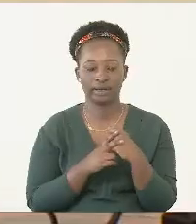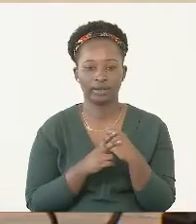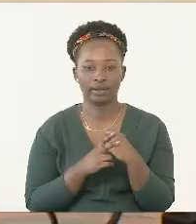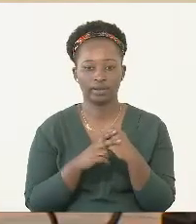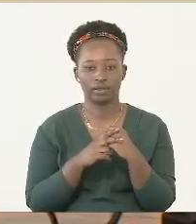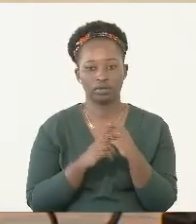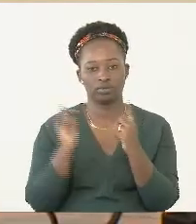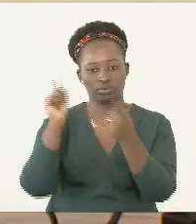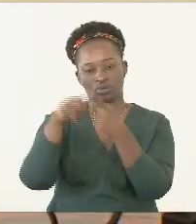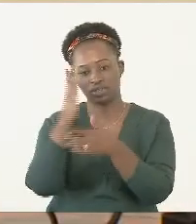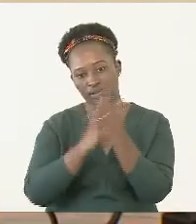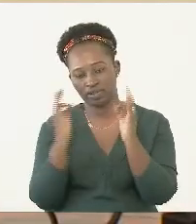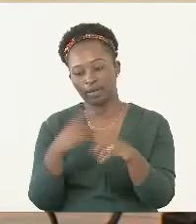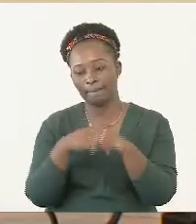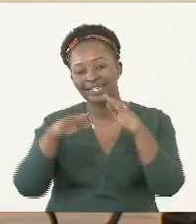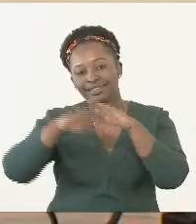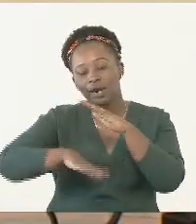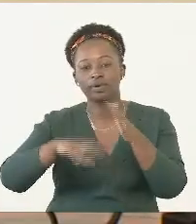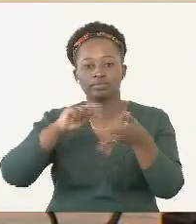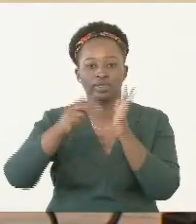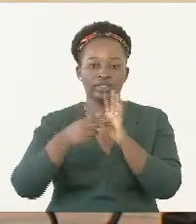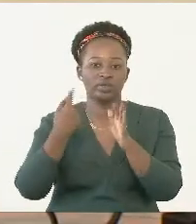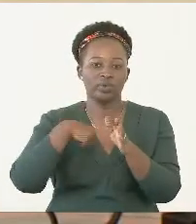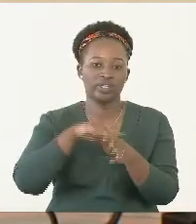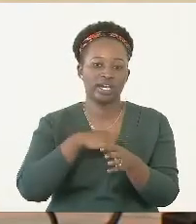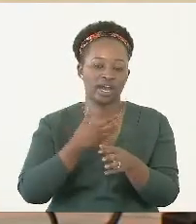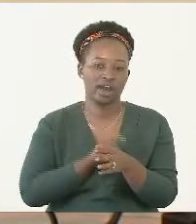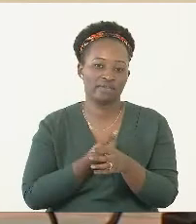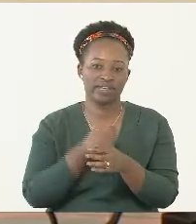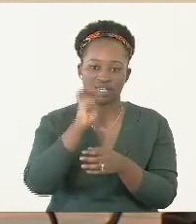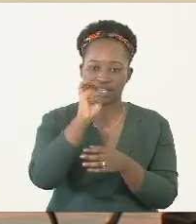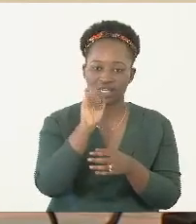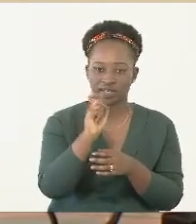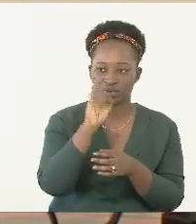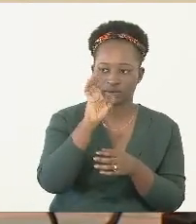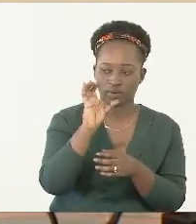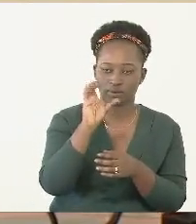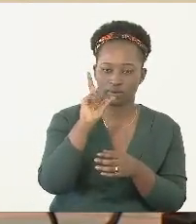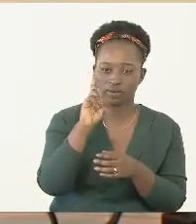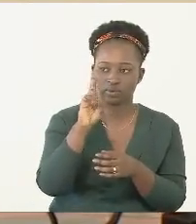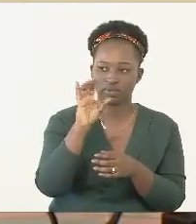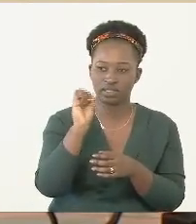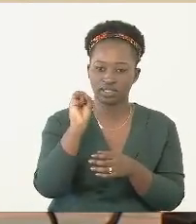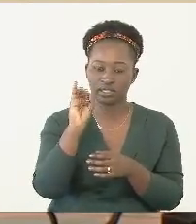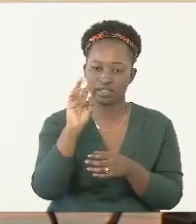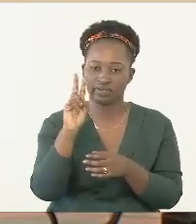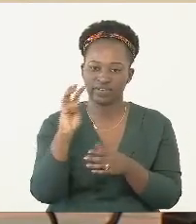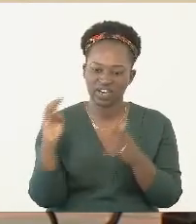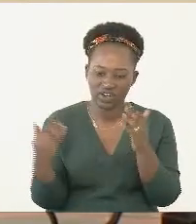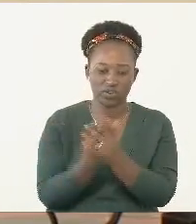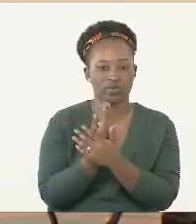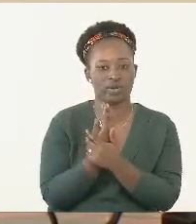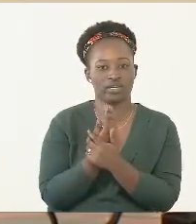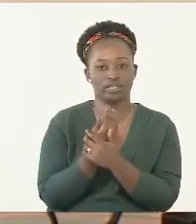1.72 something, but way down, meaning that we are actually having exclusively the red ones, the new strands in